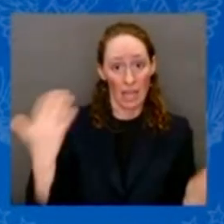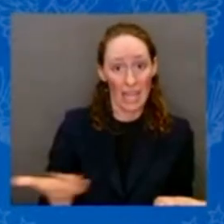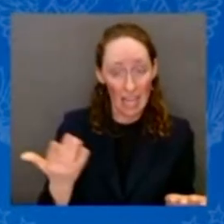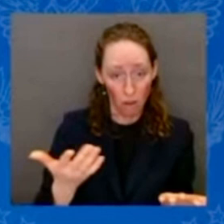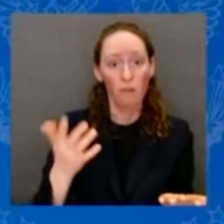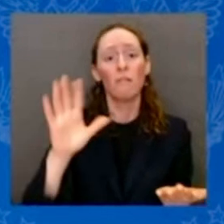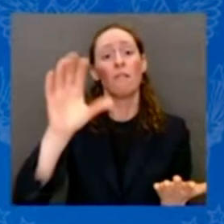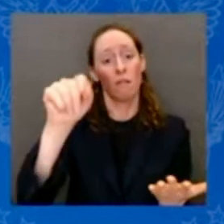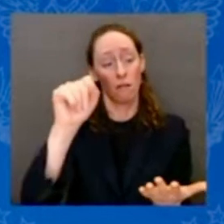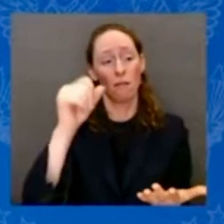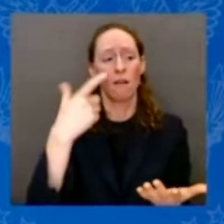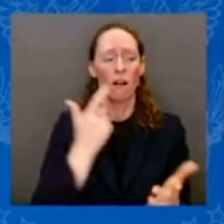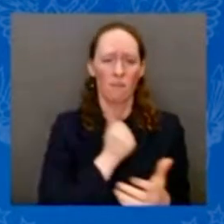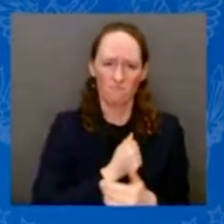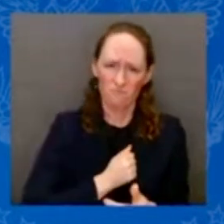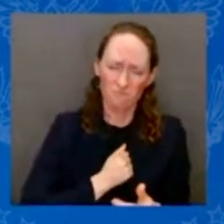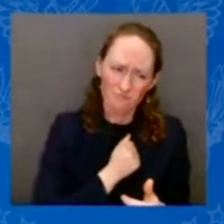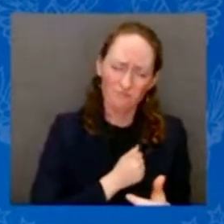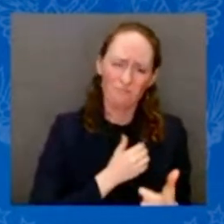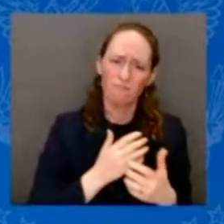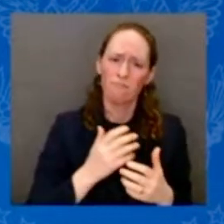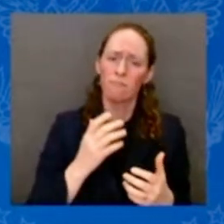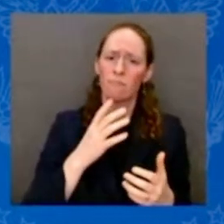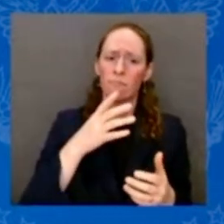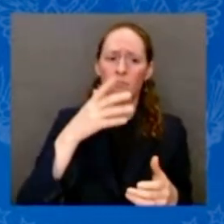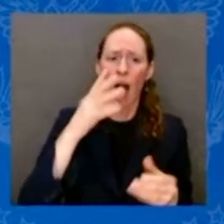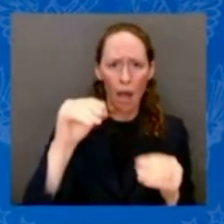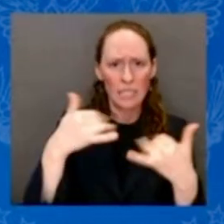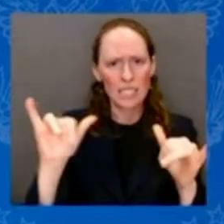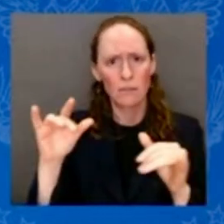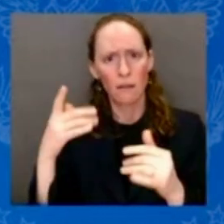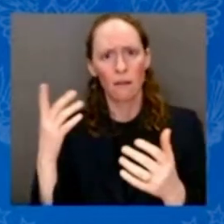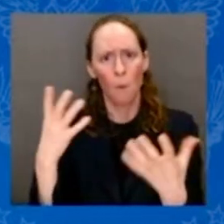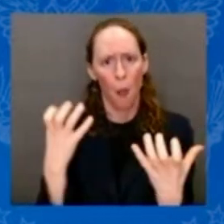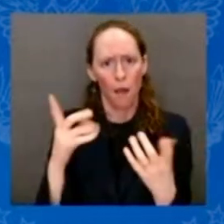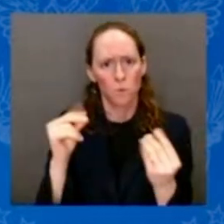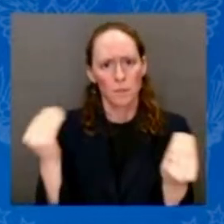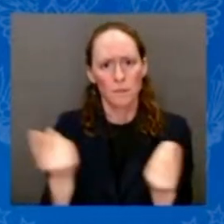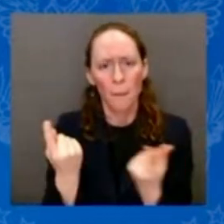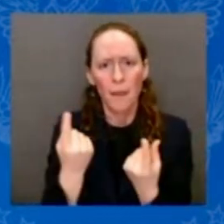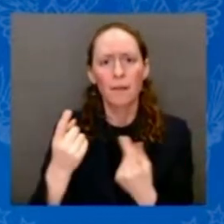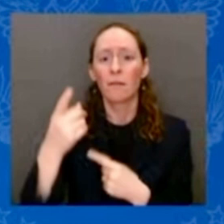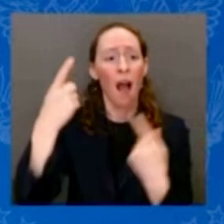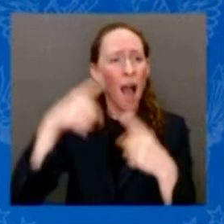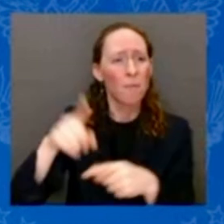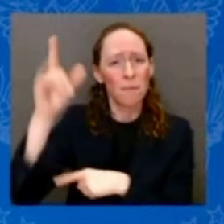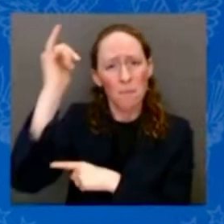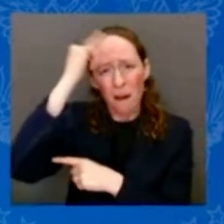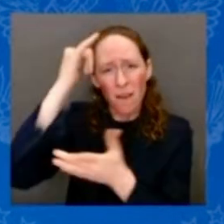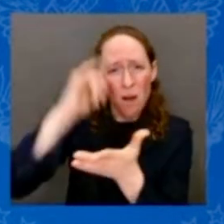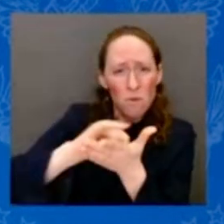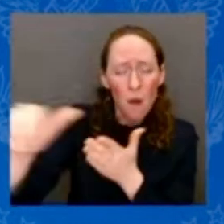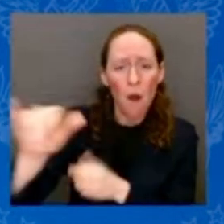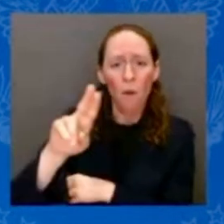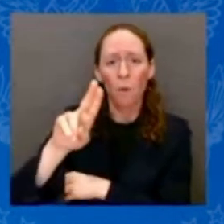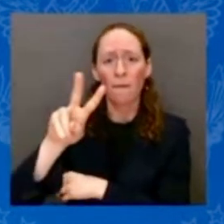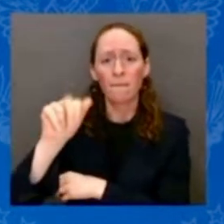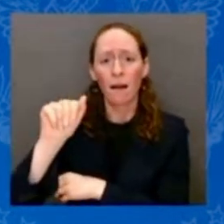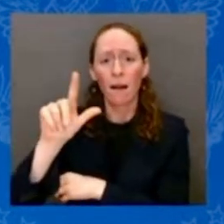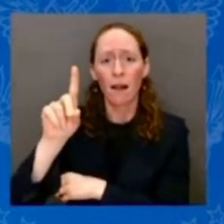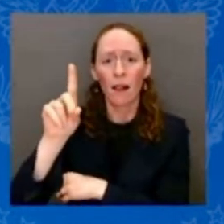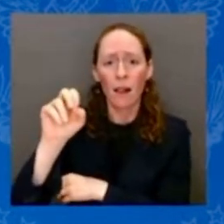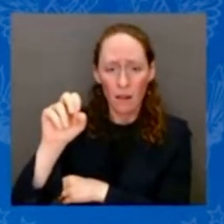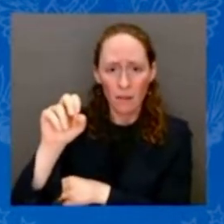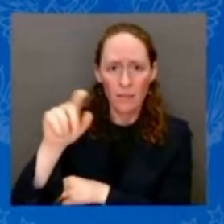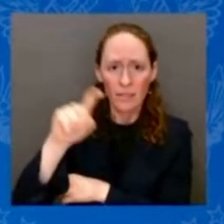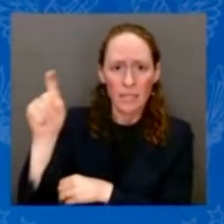after the mass shooting in Buffalo, New York, and Uvalde, Texas, I signed into law, after being both places, a bipartisan Safer